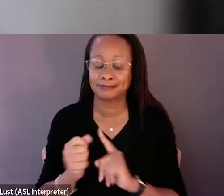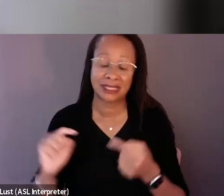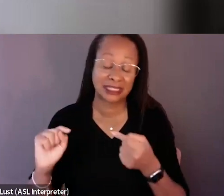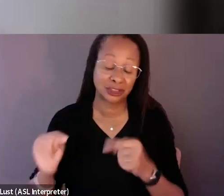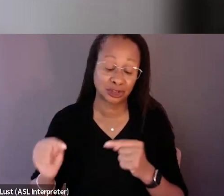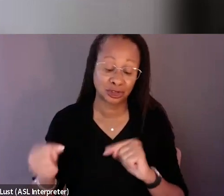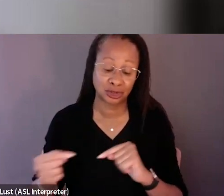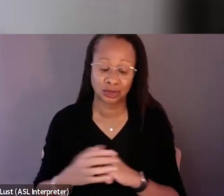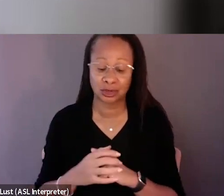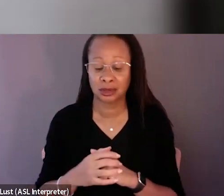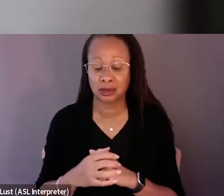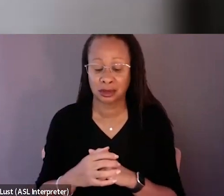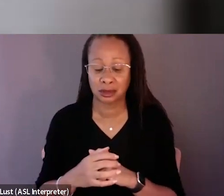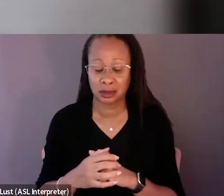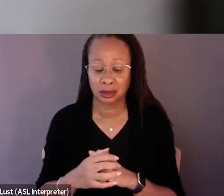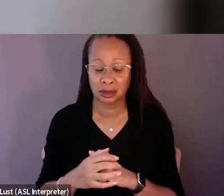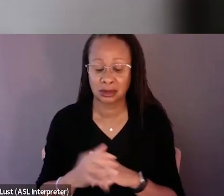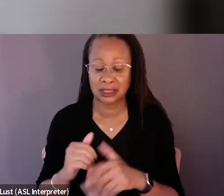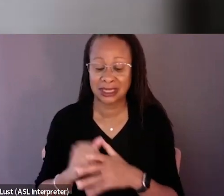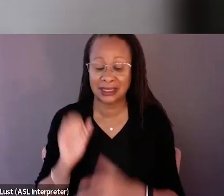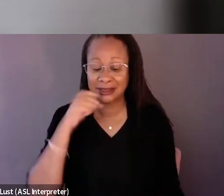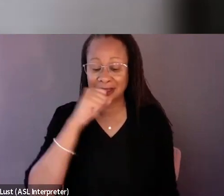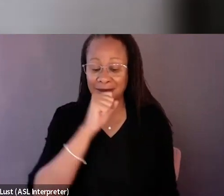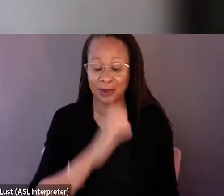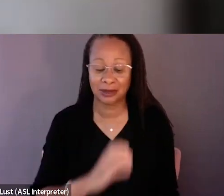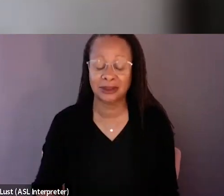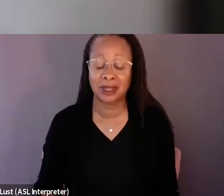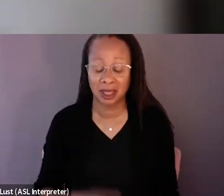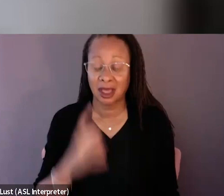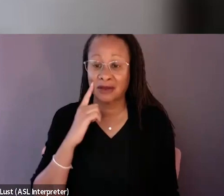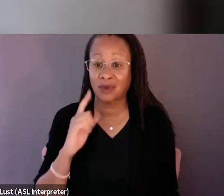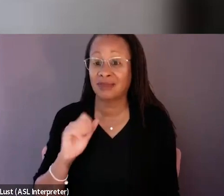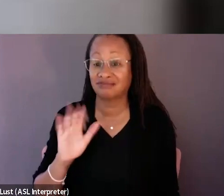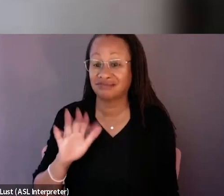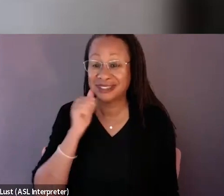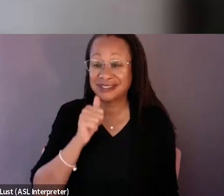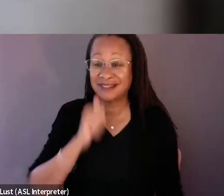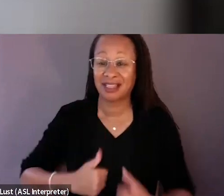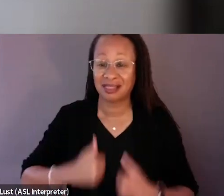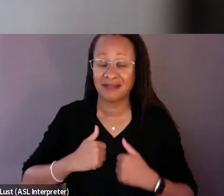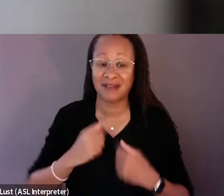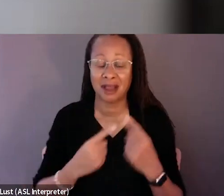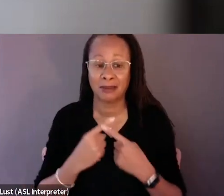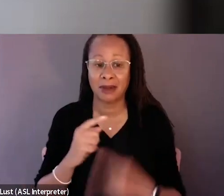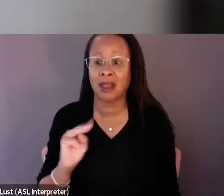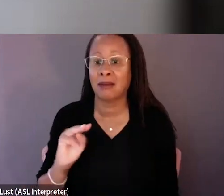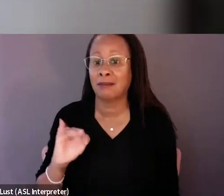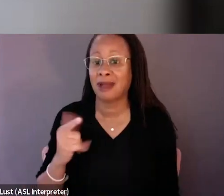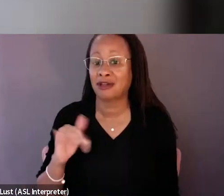injuring incident in Taiwan daily lives about the migrant